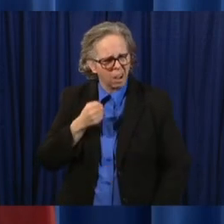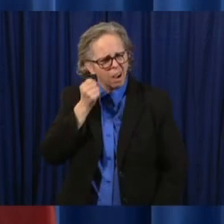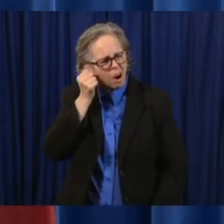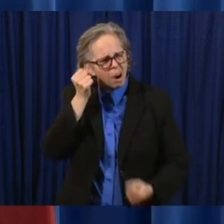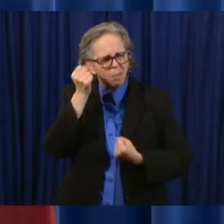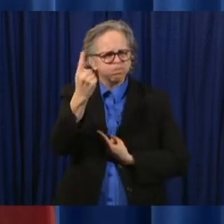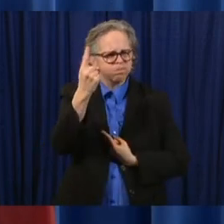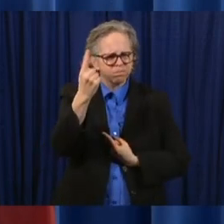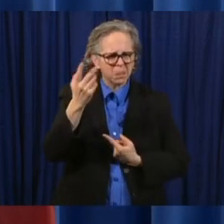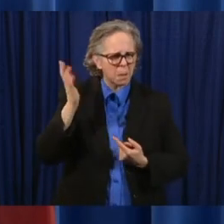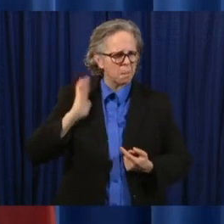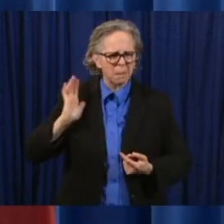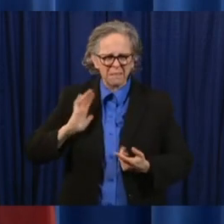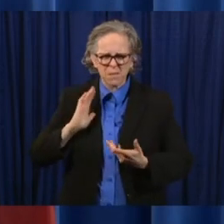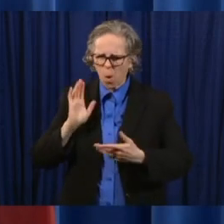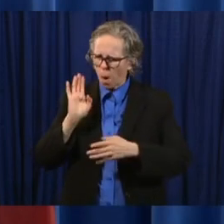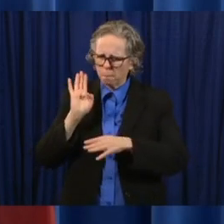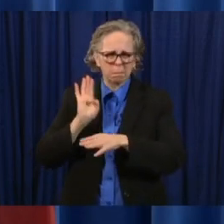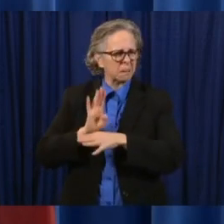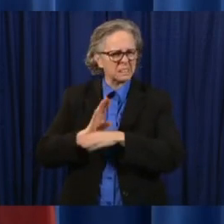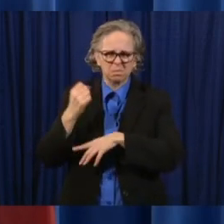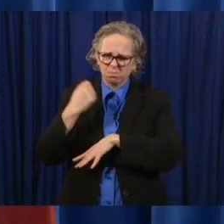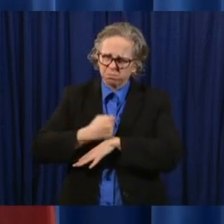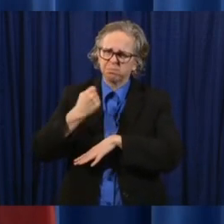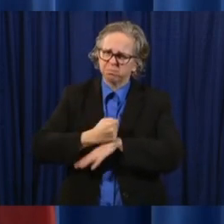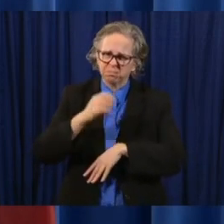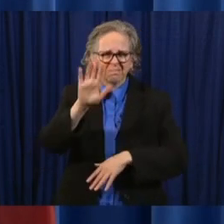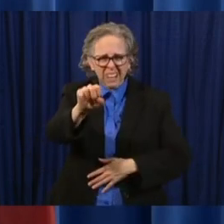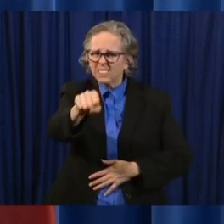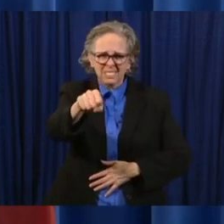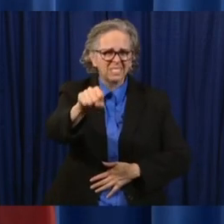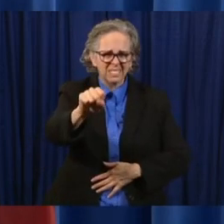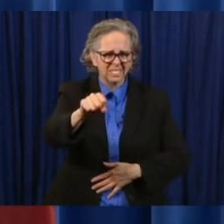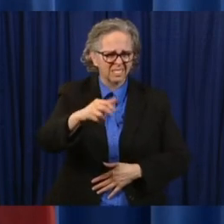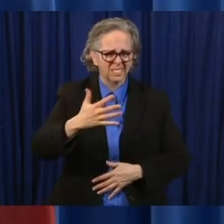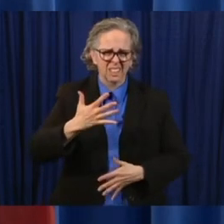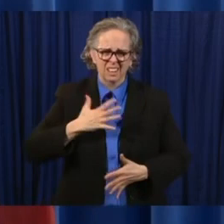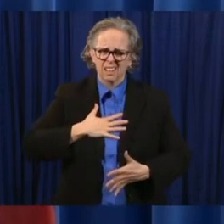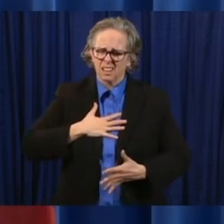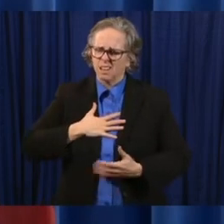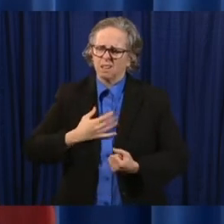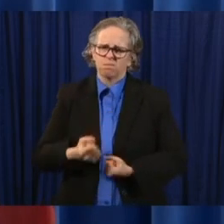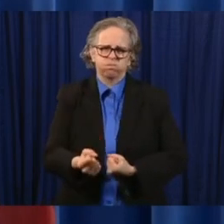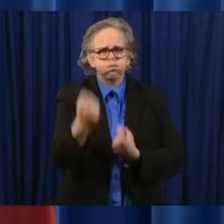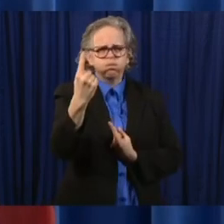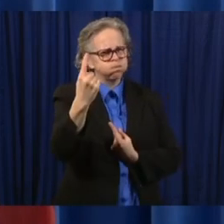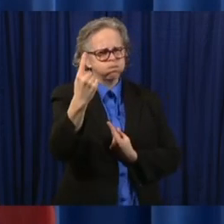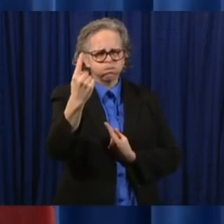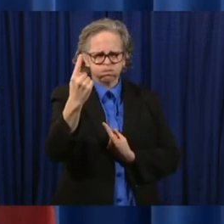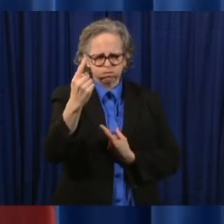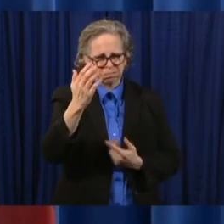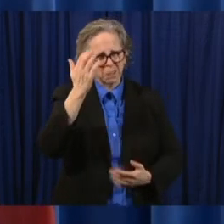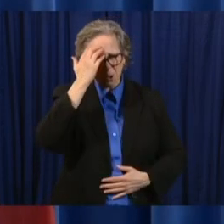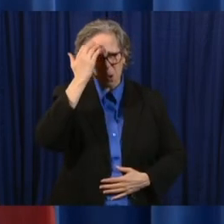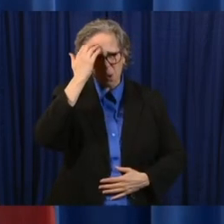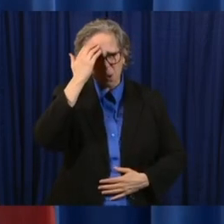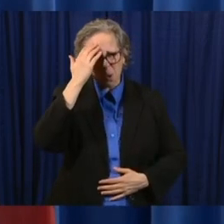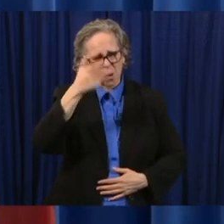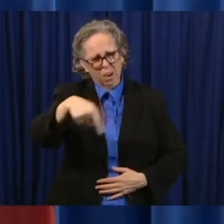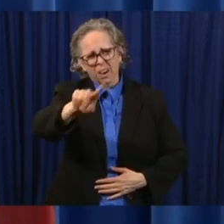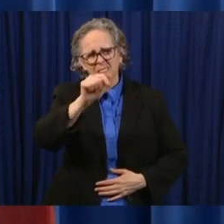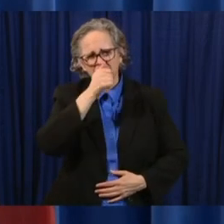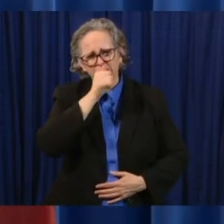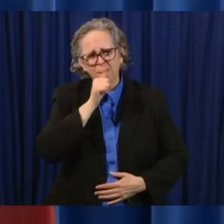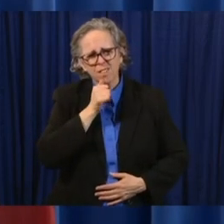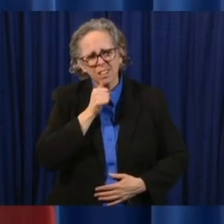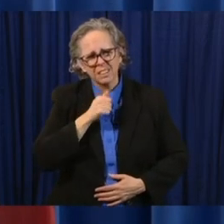going on. And so I feel for everybody who is going through that. One of the things that we're